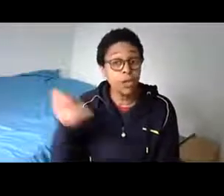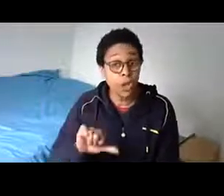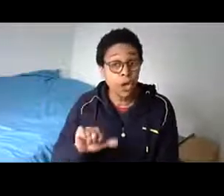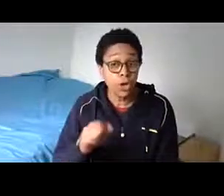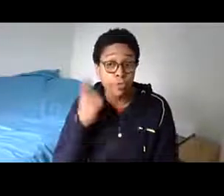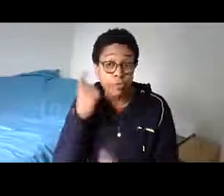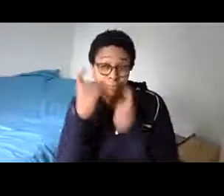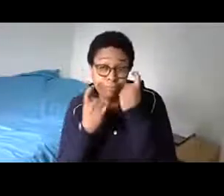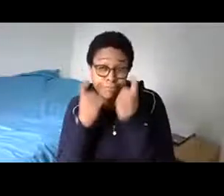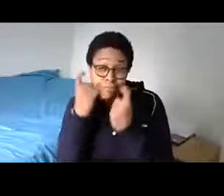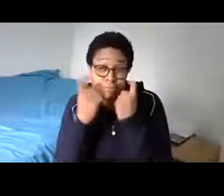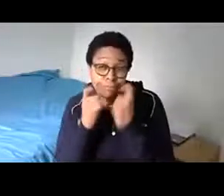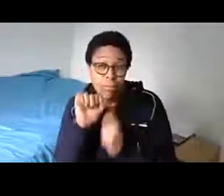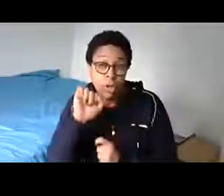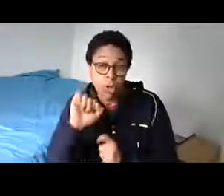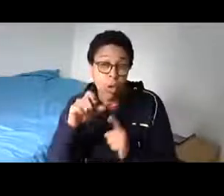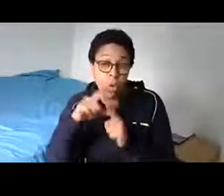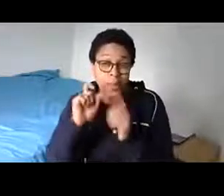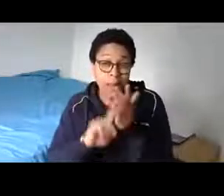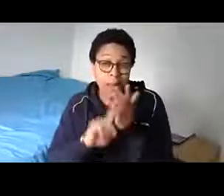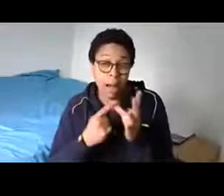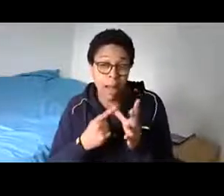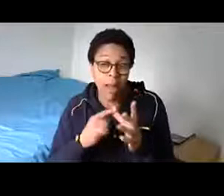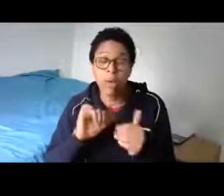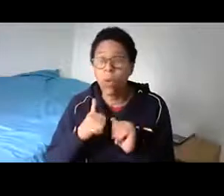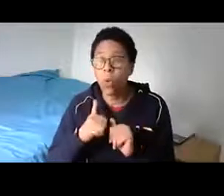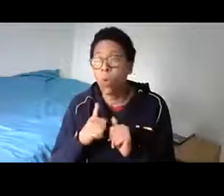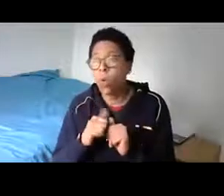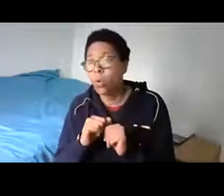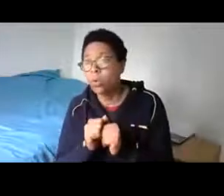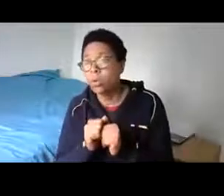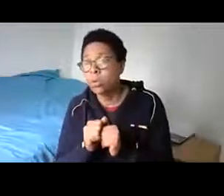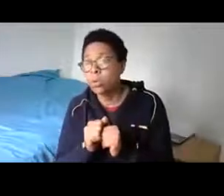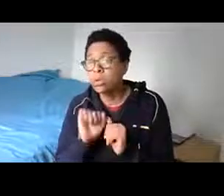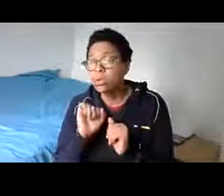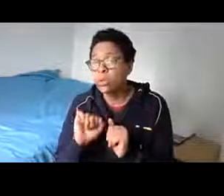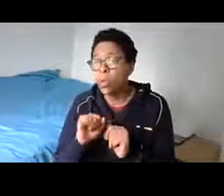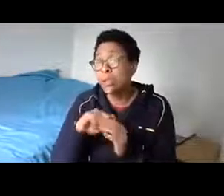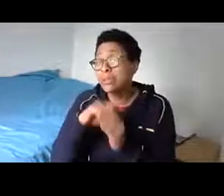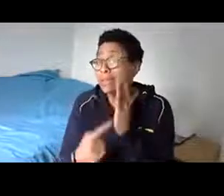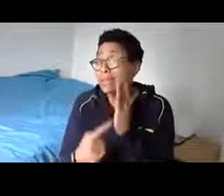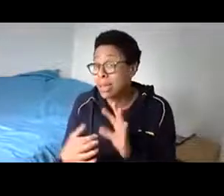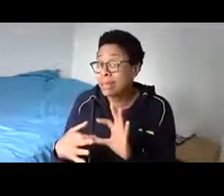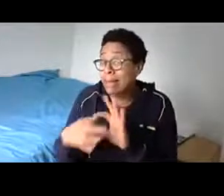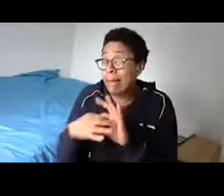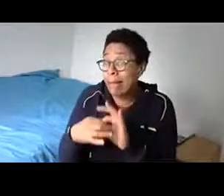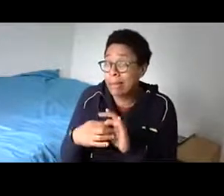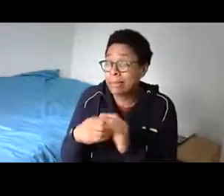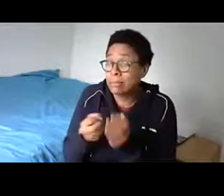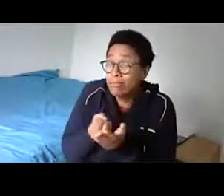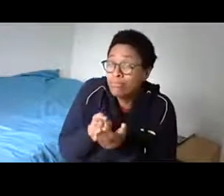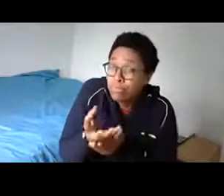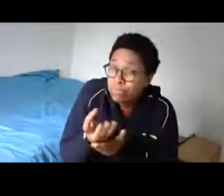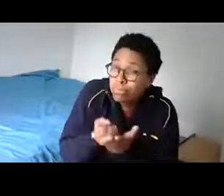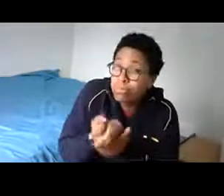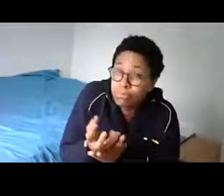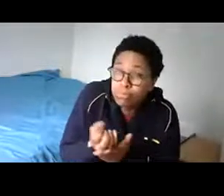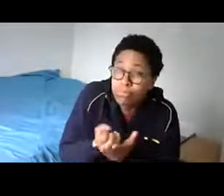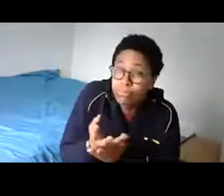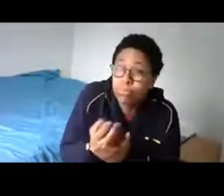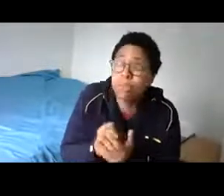deduct your disability related expenditure. So disability related expenditure is effectively